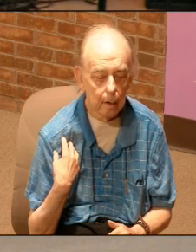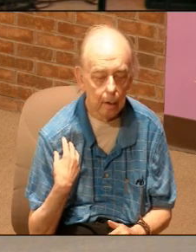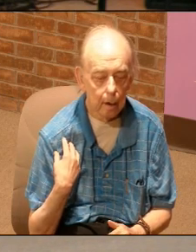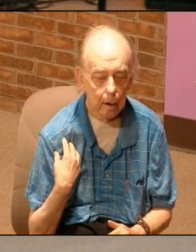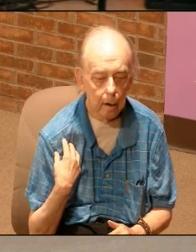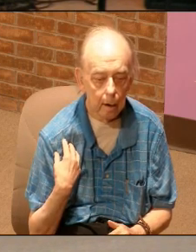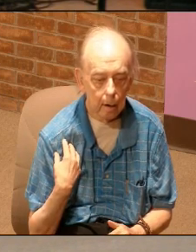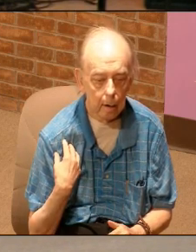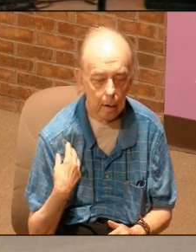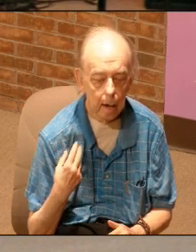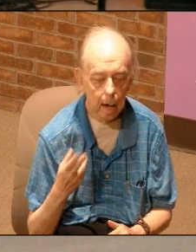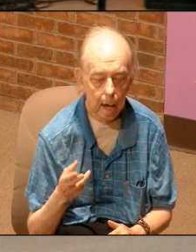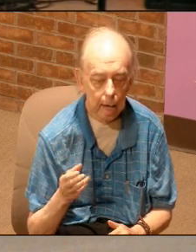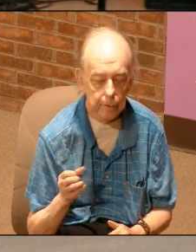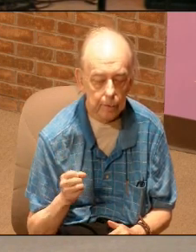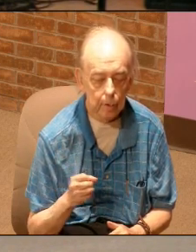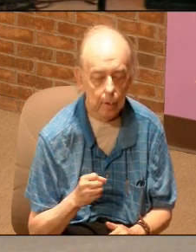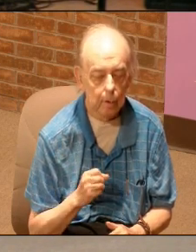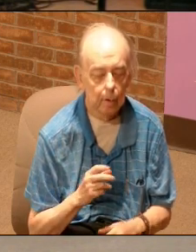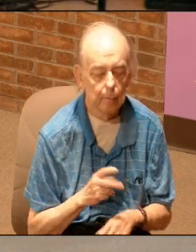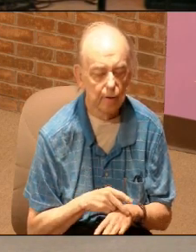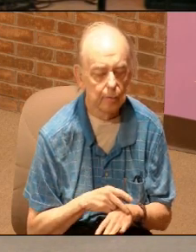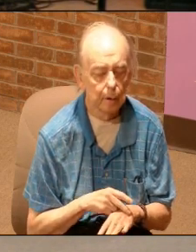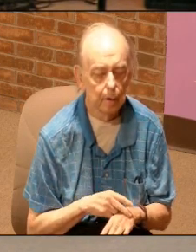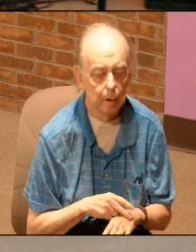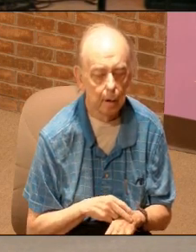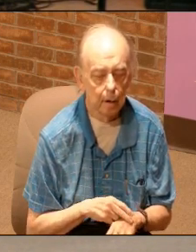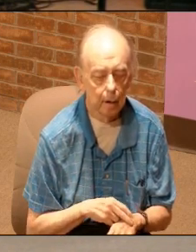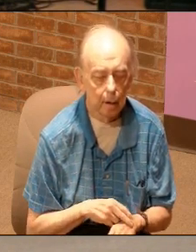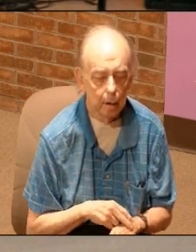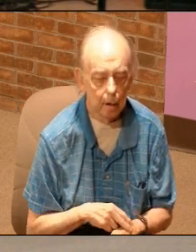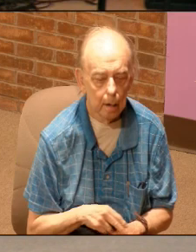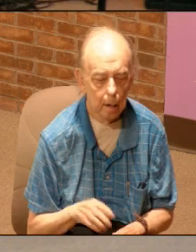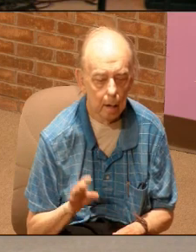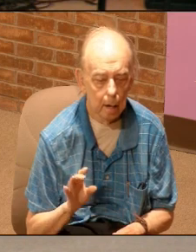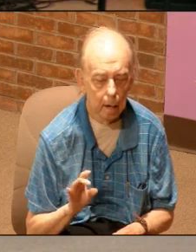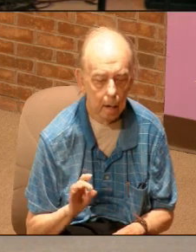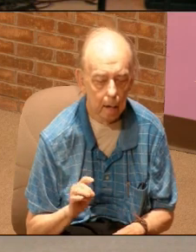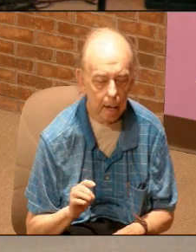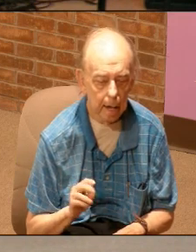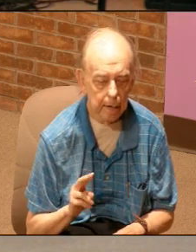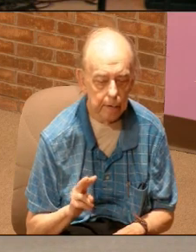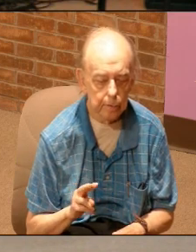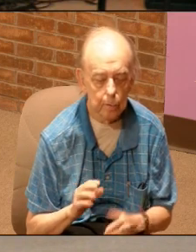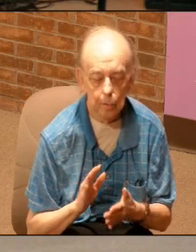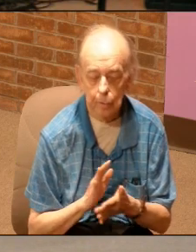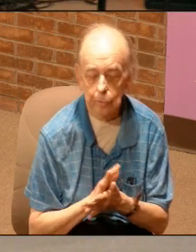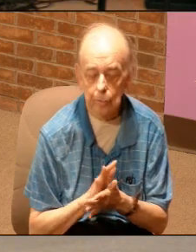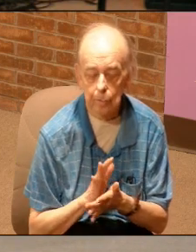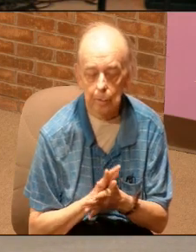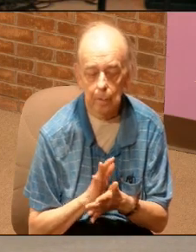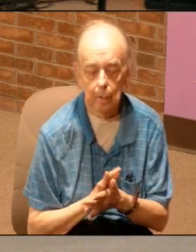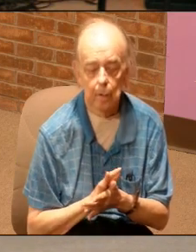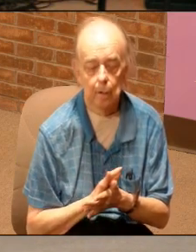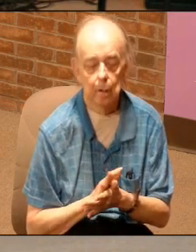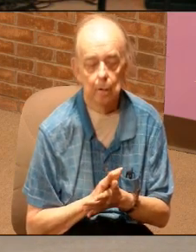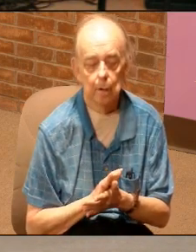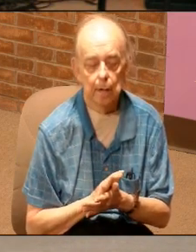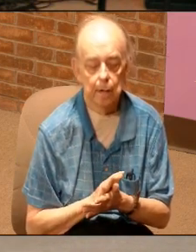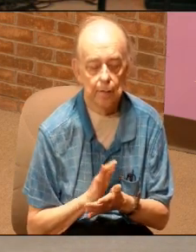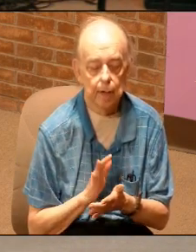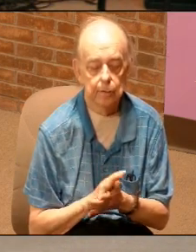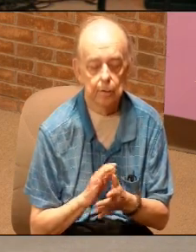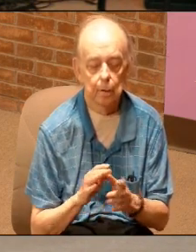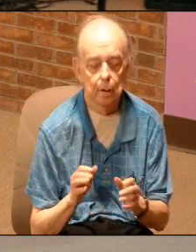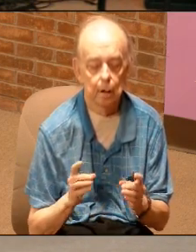or he was a high school principal, and he looked, there were 82 schools in the school